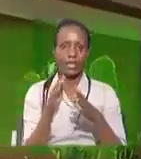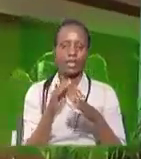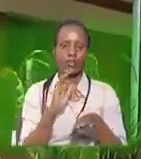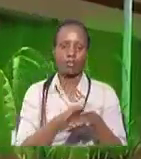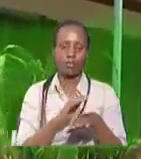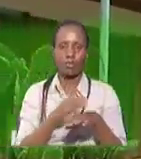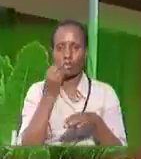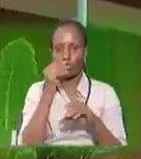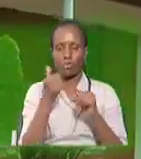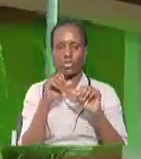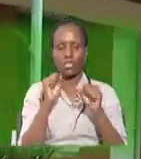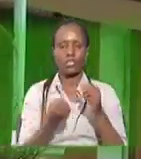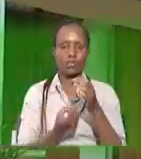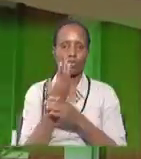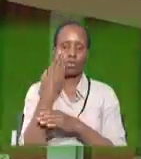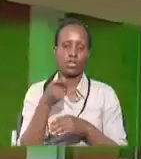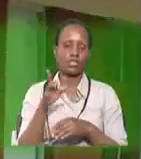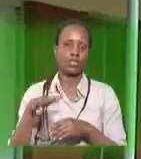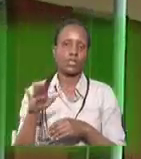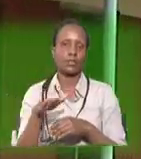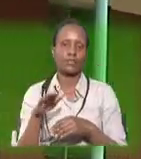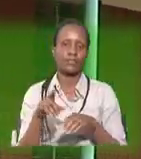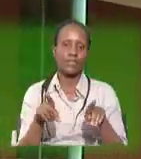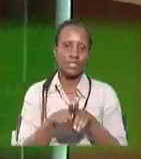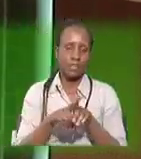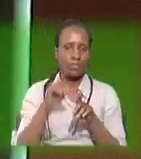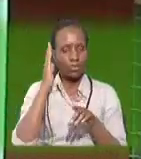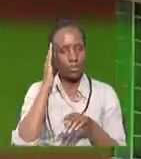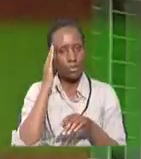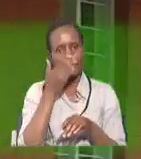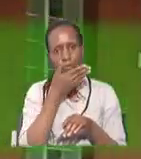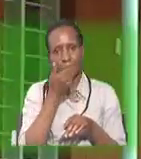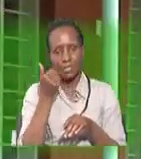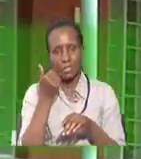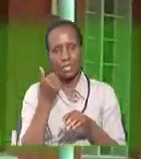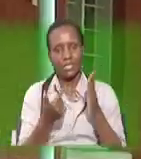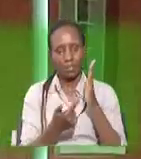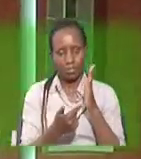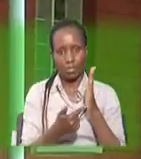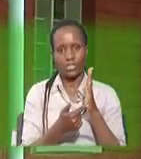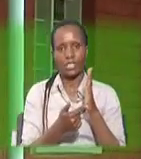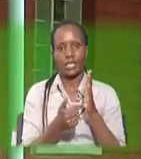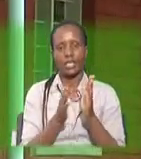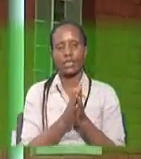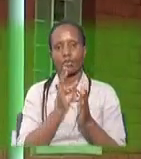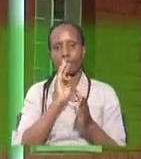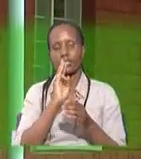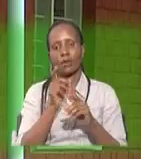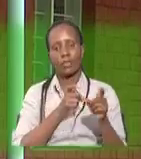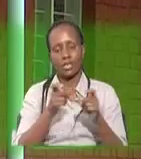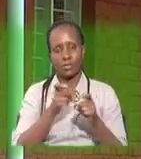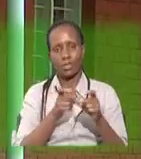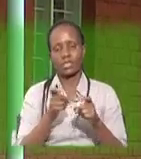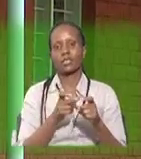varieties that could be grown in that area, identify also the most appropriate irrigation technologies and